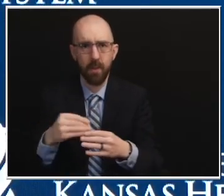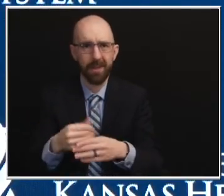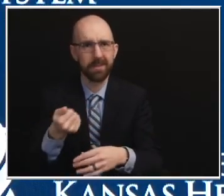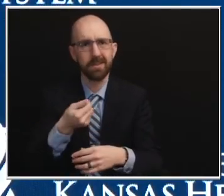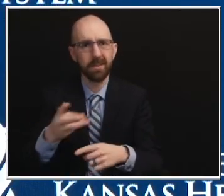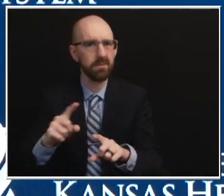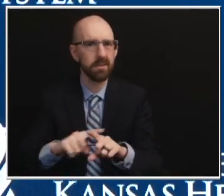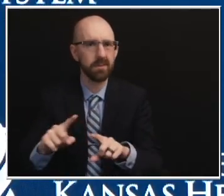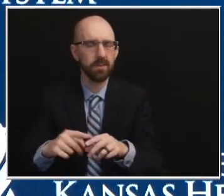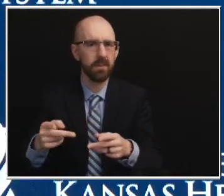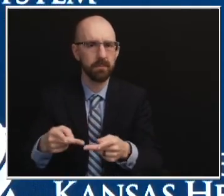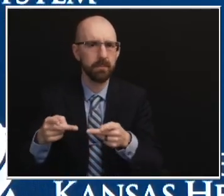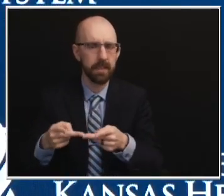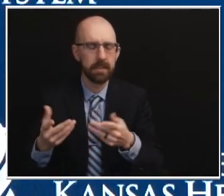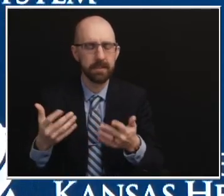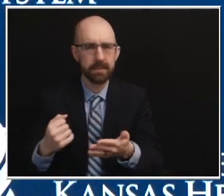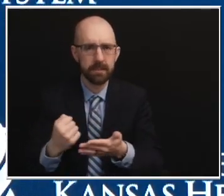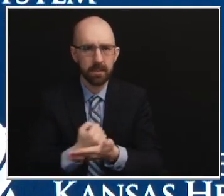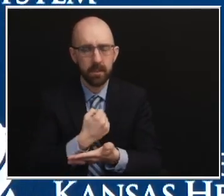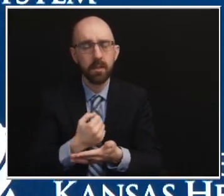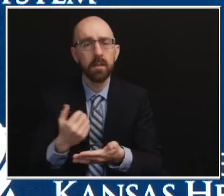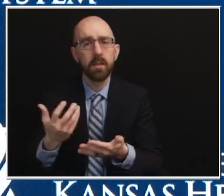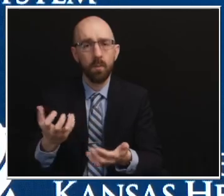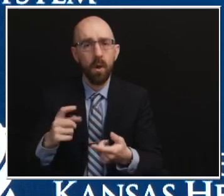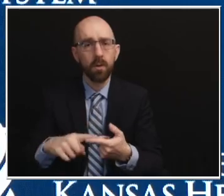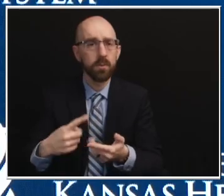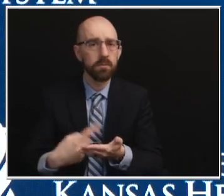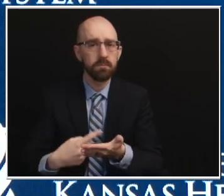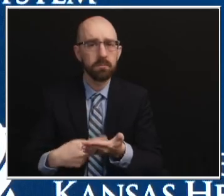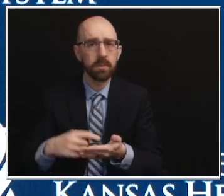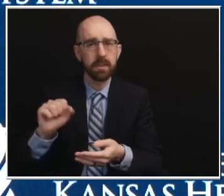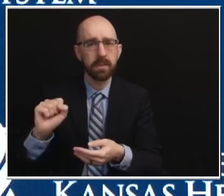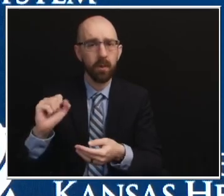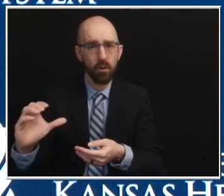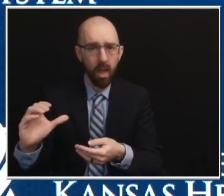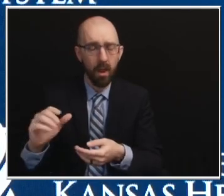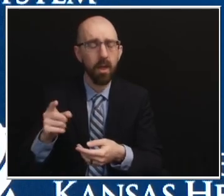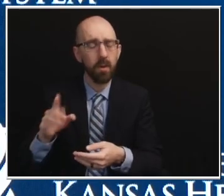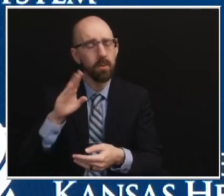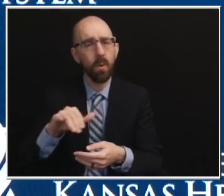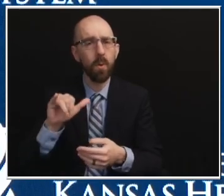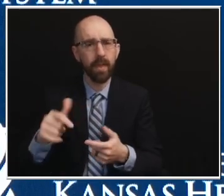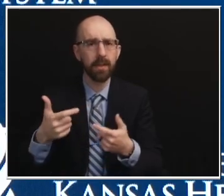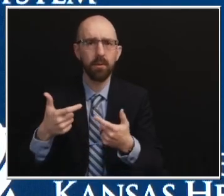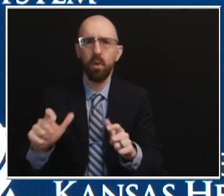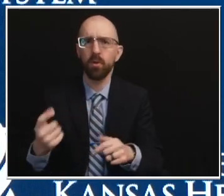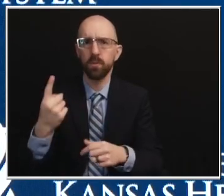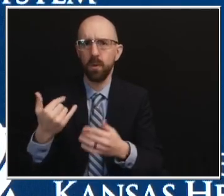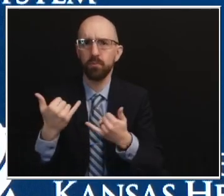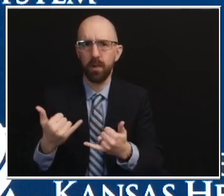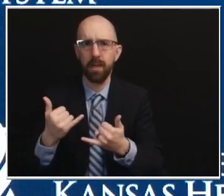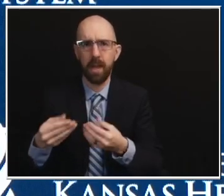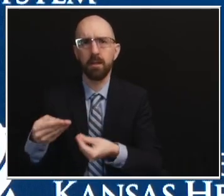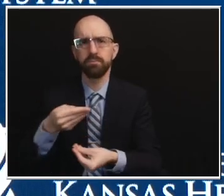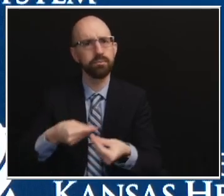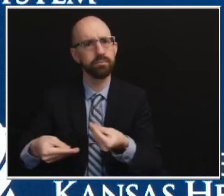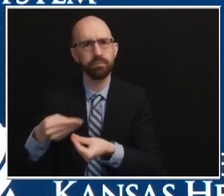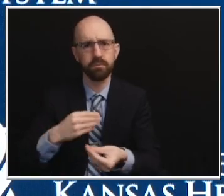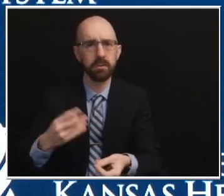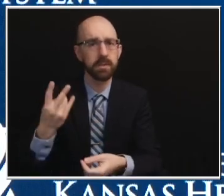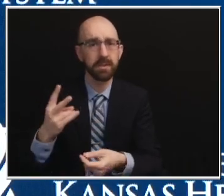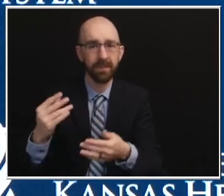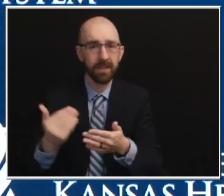places, especially if we want to talk about South Carolina. We know that is the largest one right now. So 17 new cases last